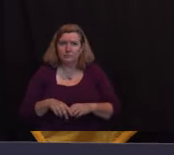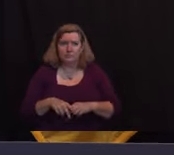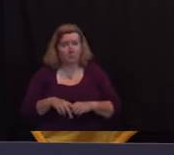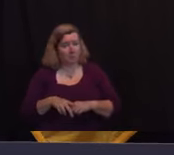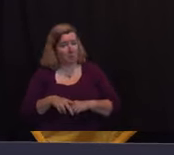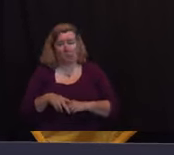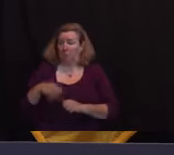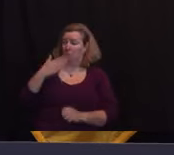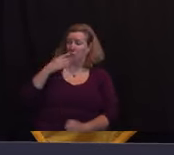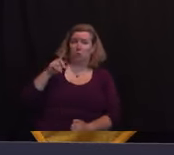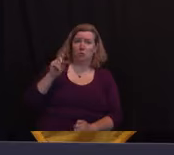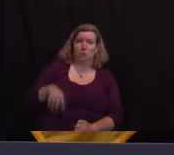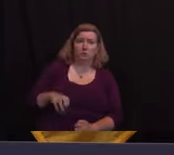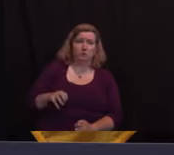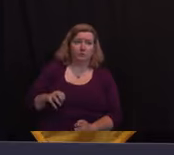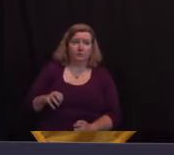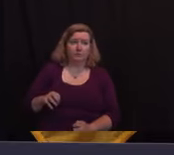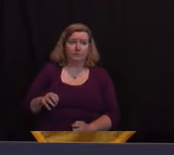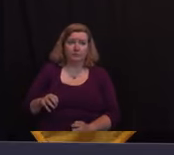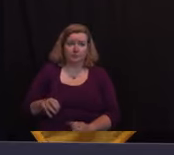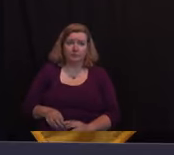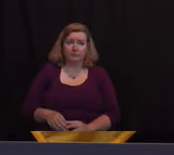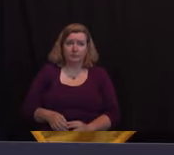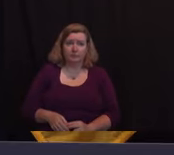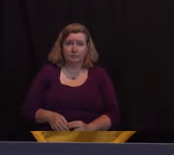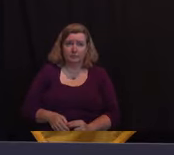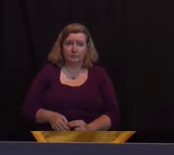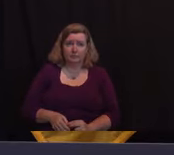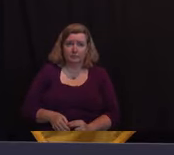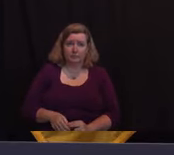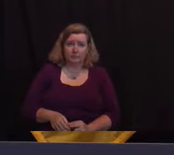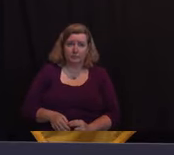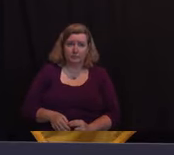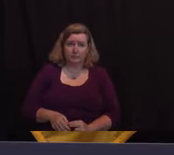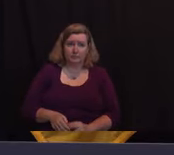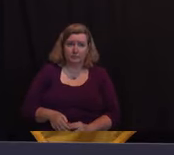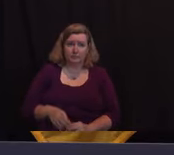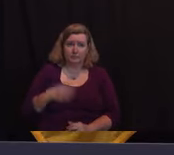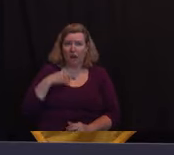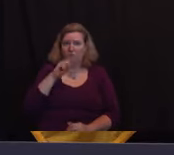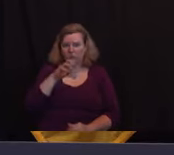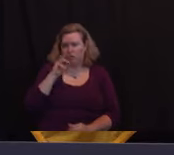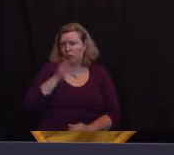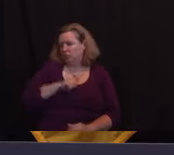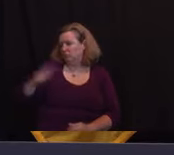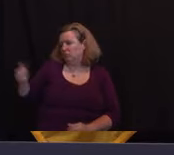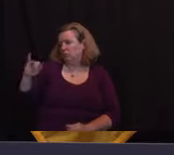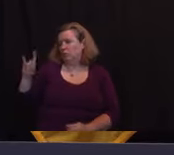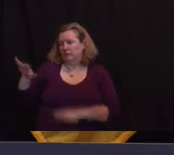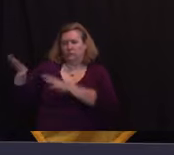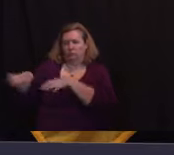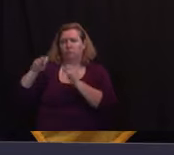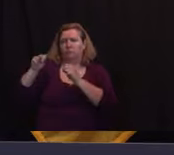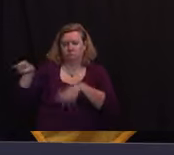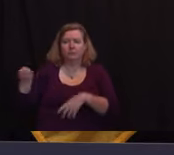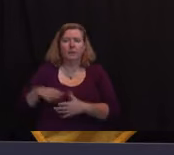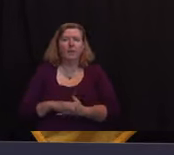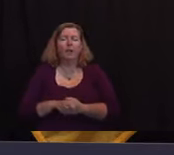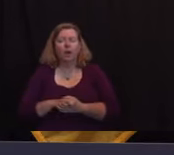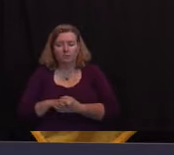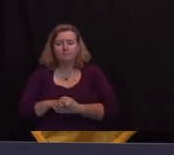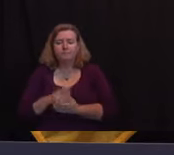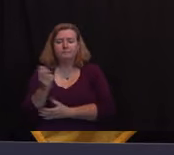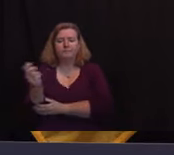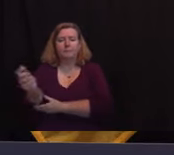questions. I'm going to give some thoughts, Judy, and then turn it to you and give the